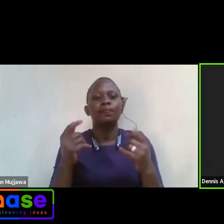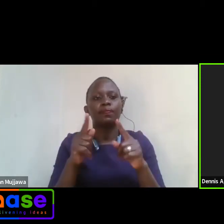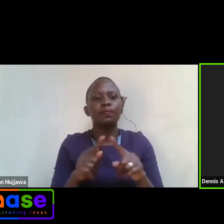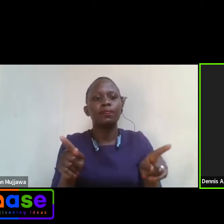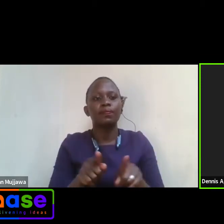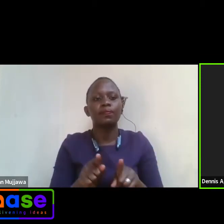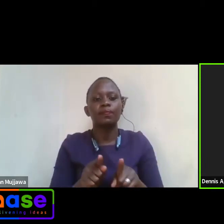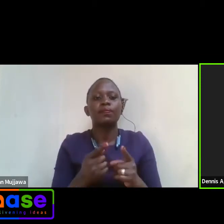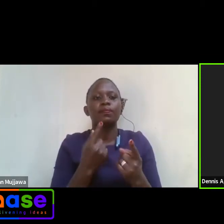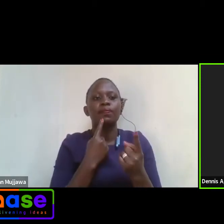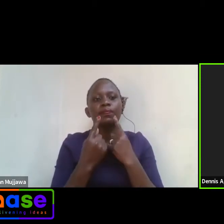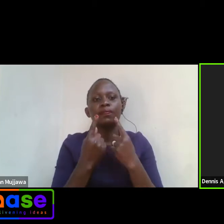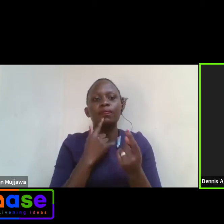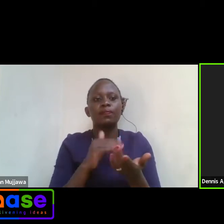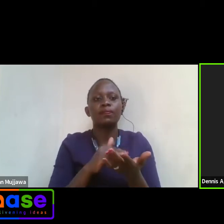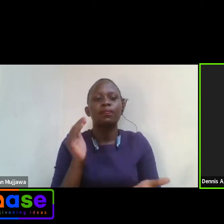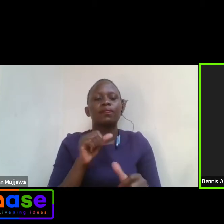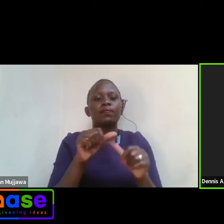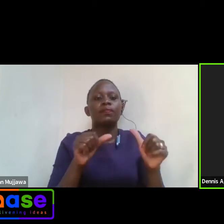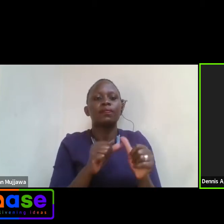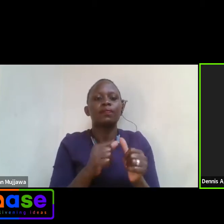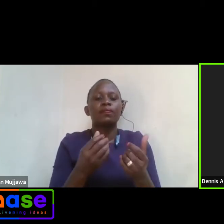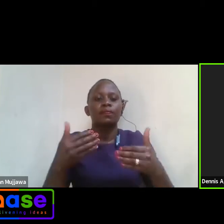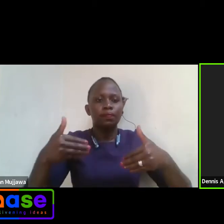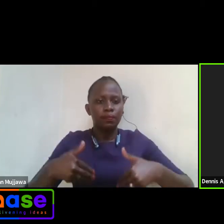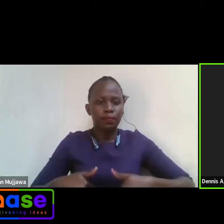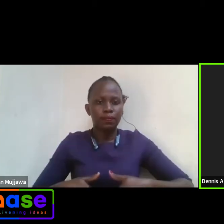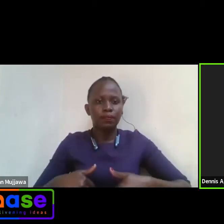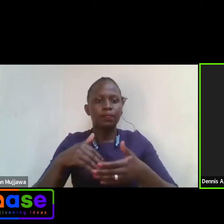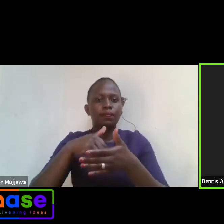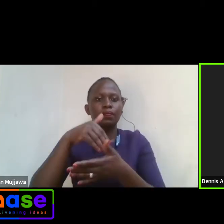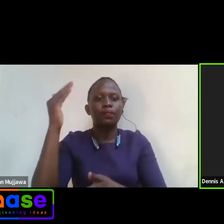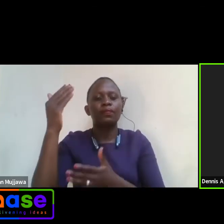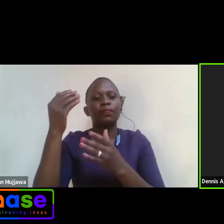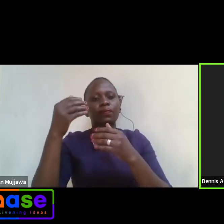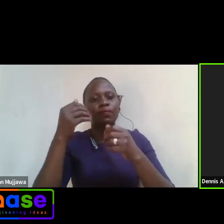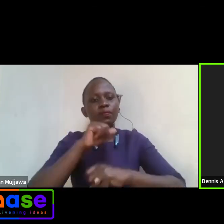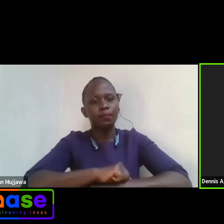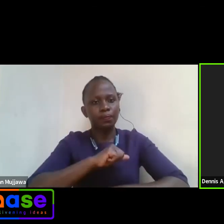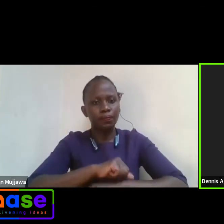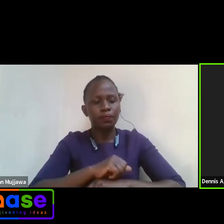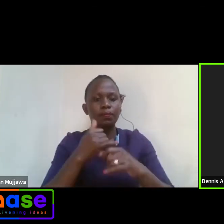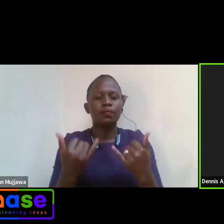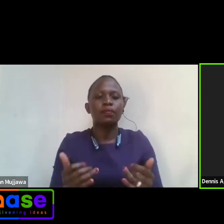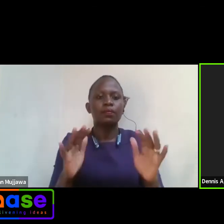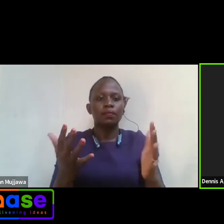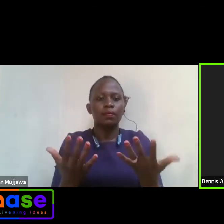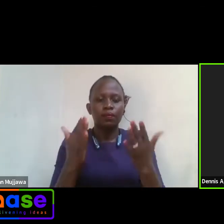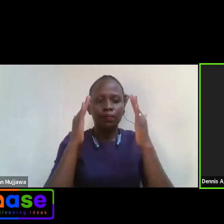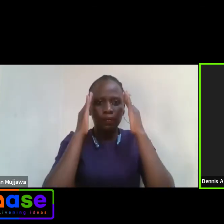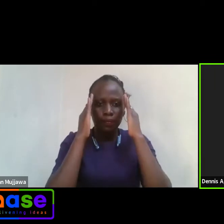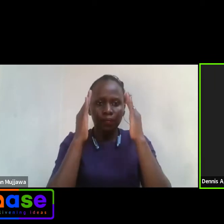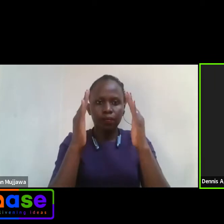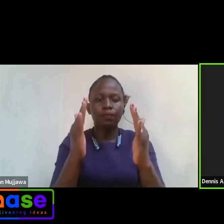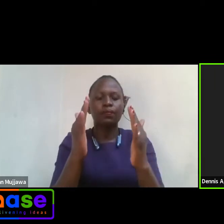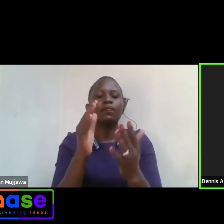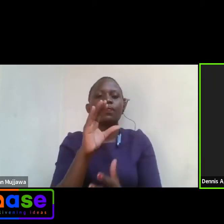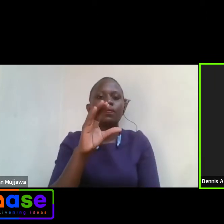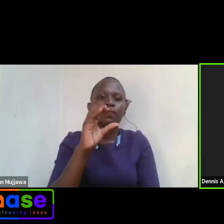youth outside of school as well. We do this mainly by focusing on